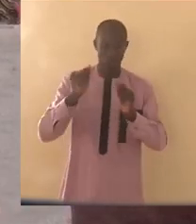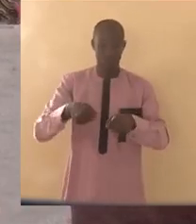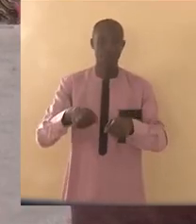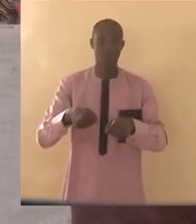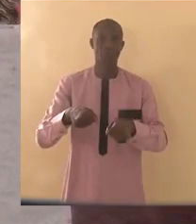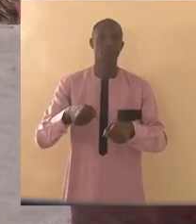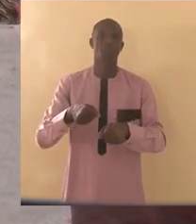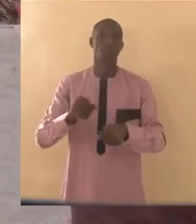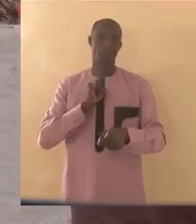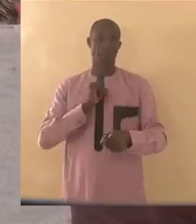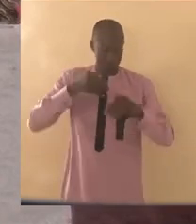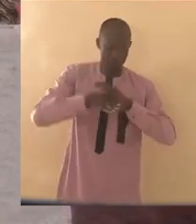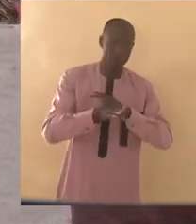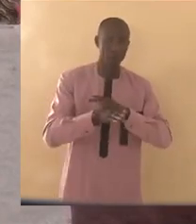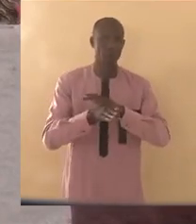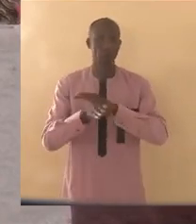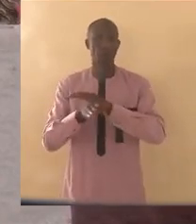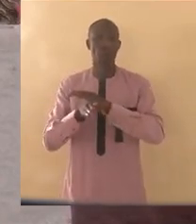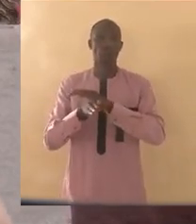When can I enter?